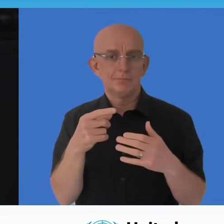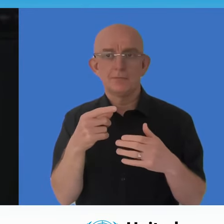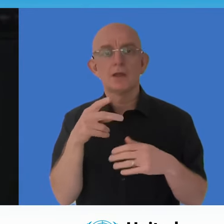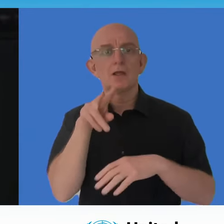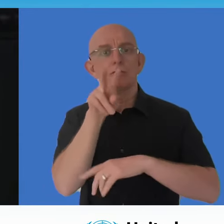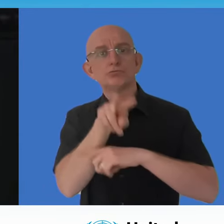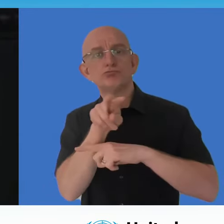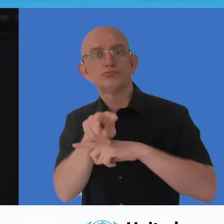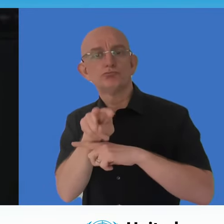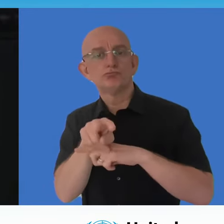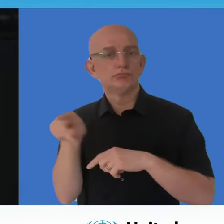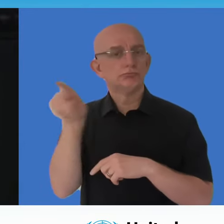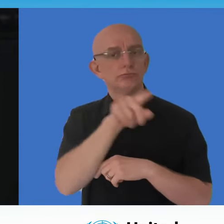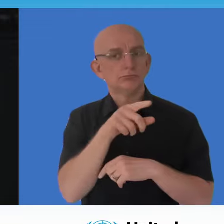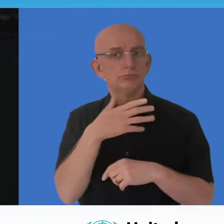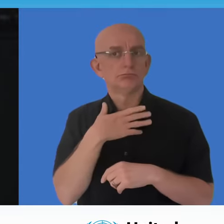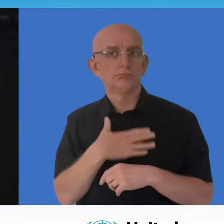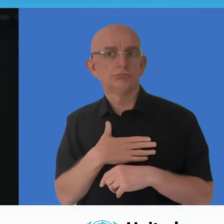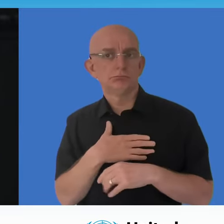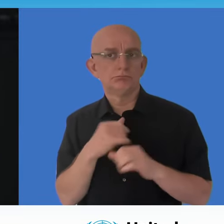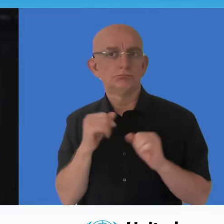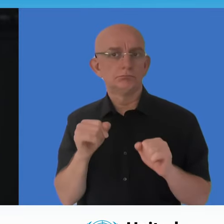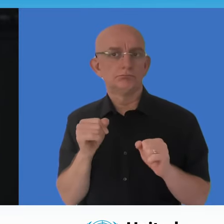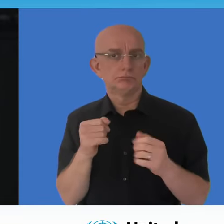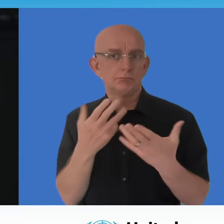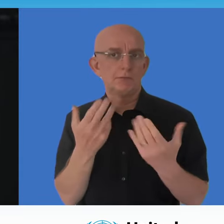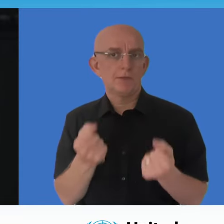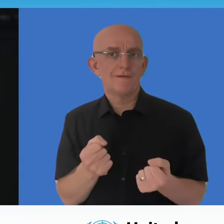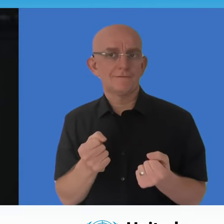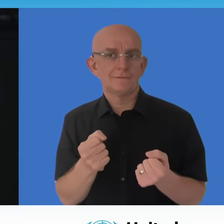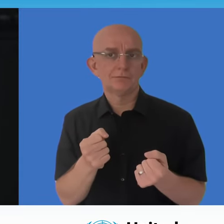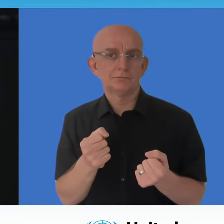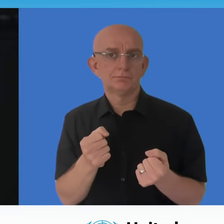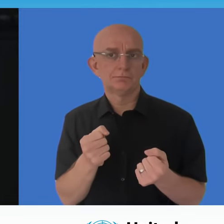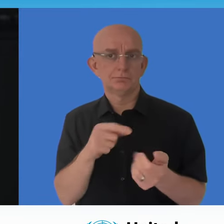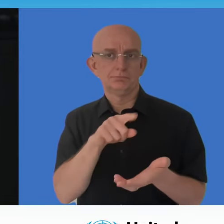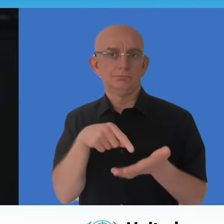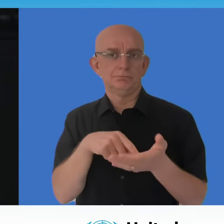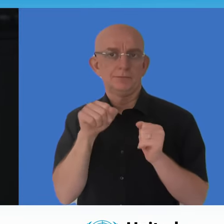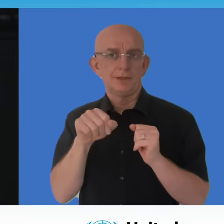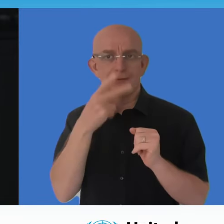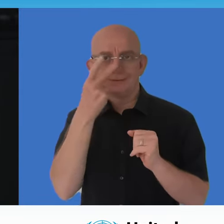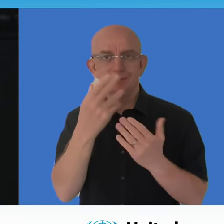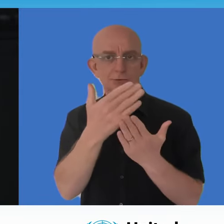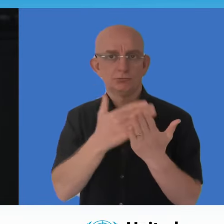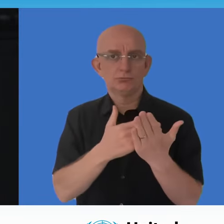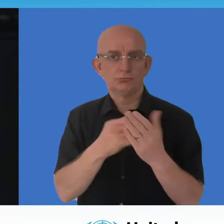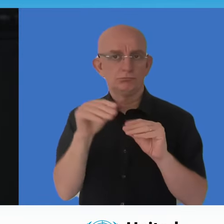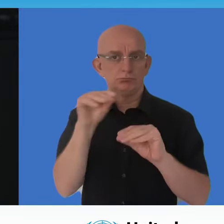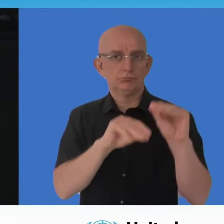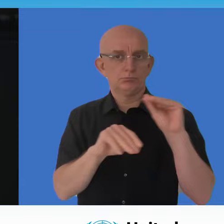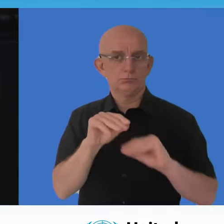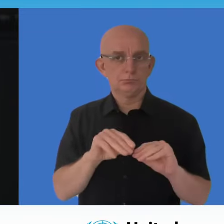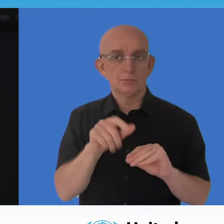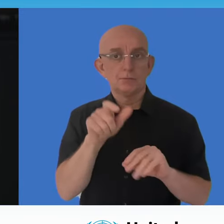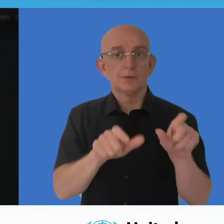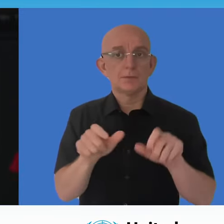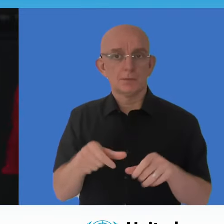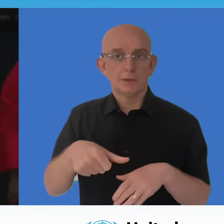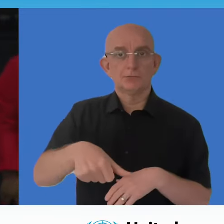Ziad here. So he will see the order in which people have pushed their button, and we will be able to proceed this